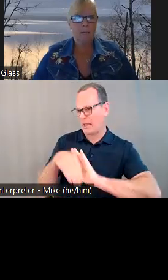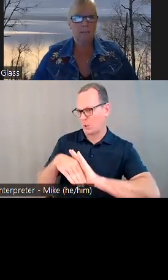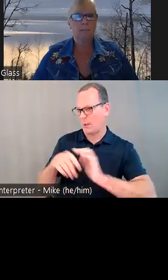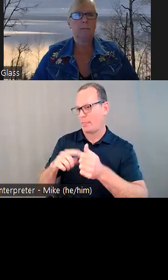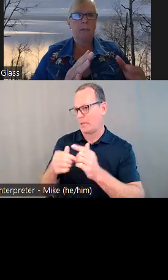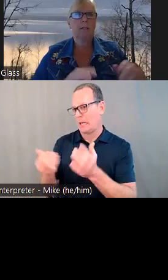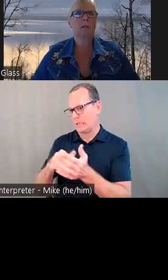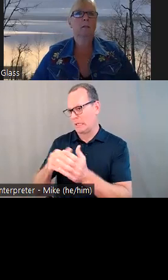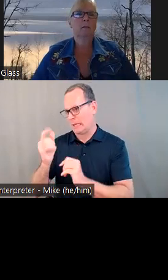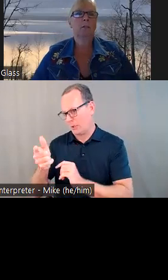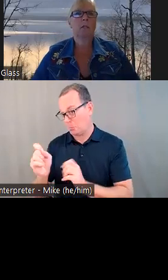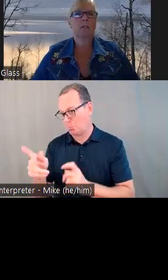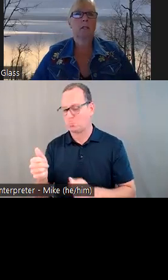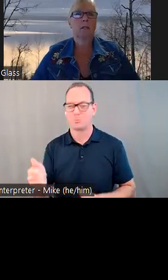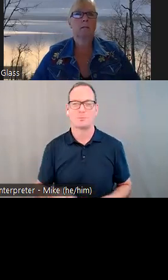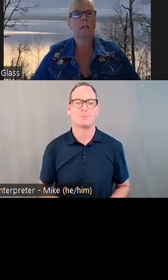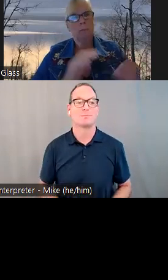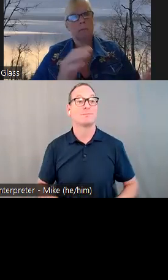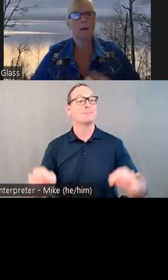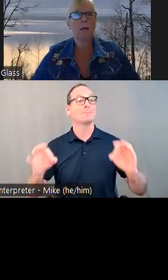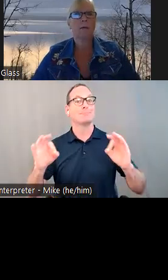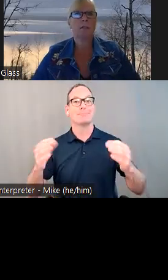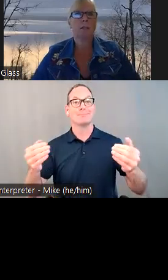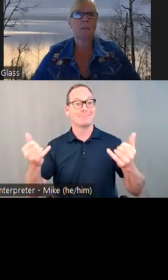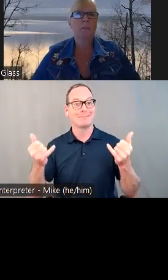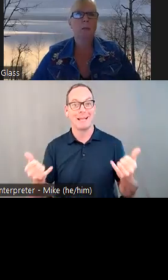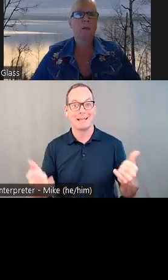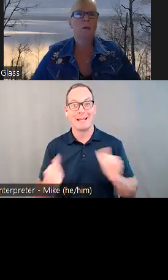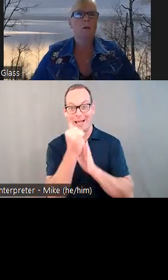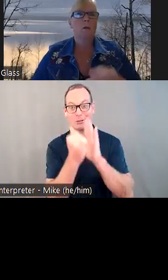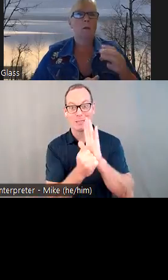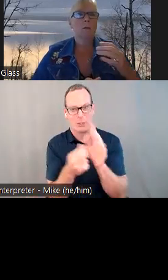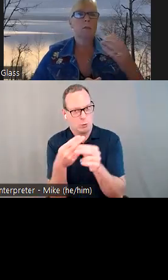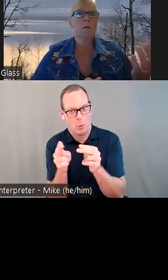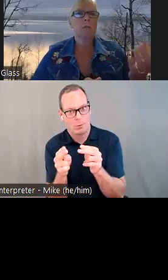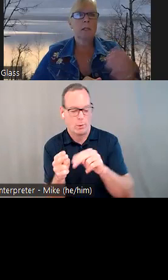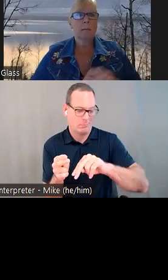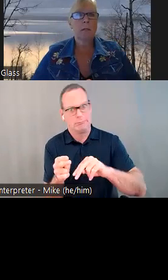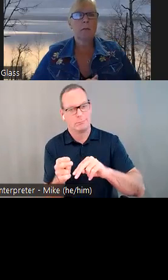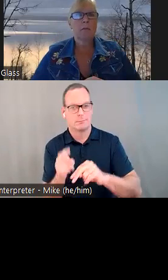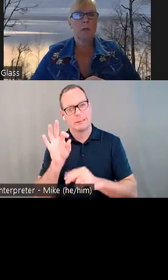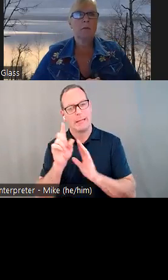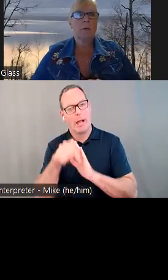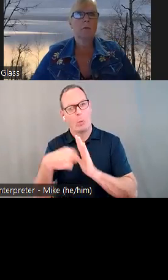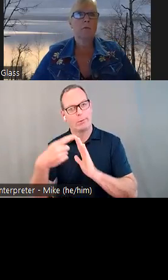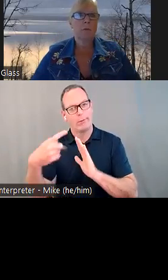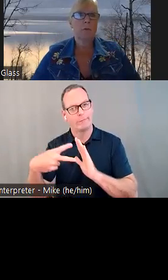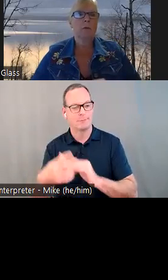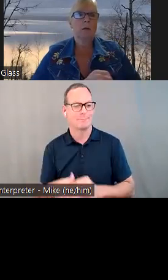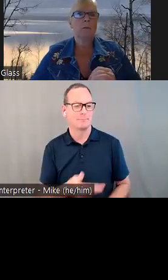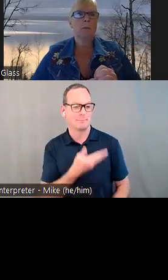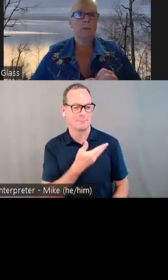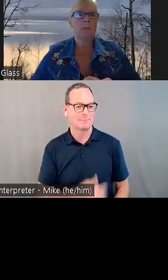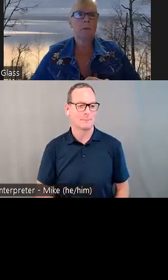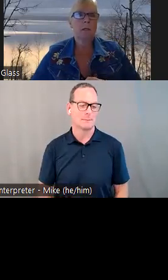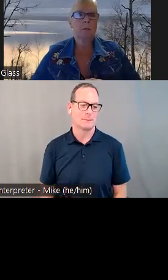Today, here's our short agenda. Well, an hour and a half's agenda. We'll start with a little bit of a review of